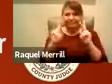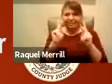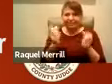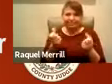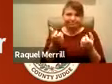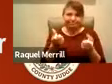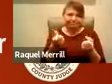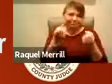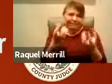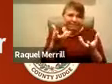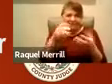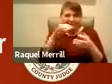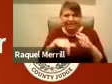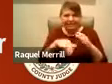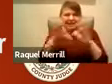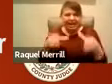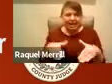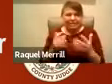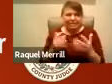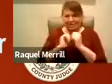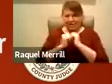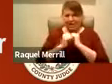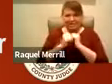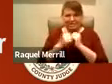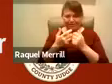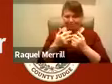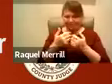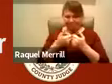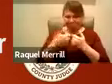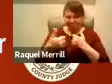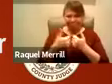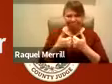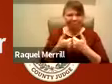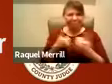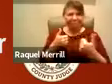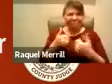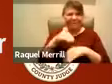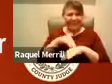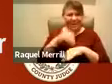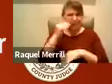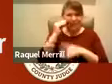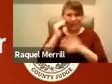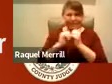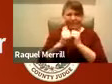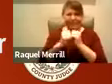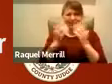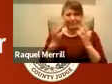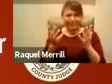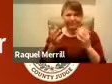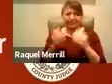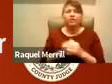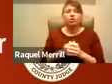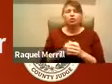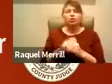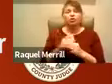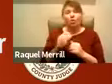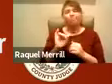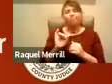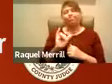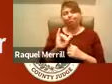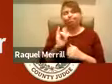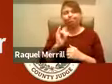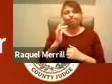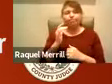that house. How do you physical distance? How do you handle those things? So as we're finding